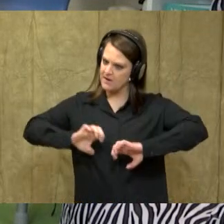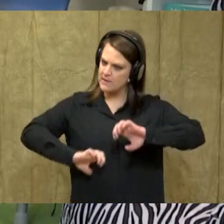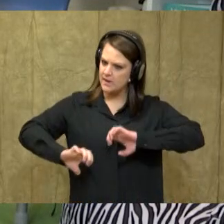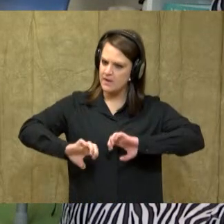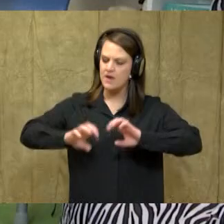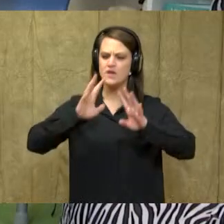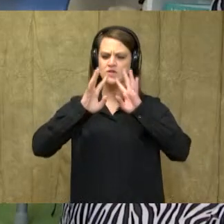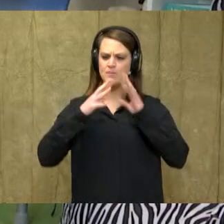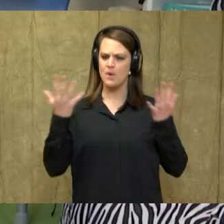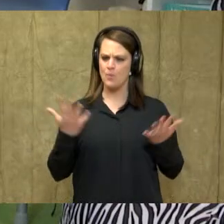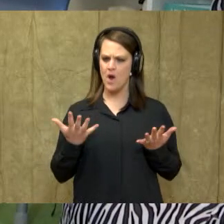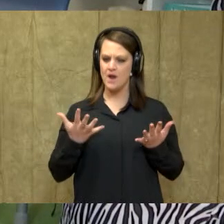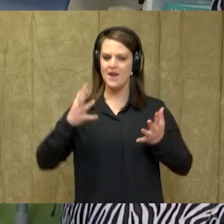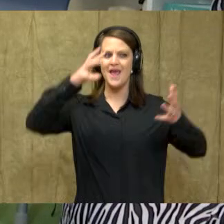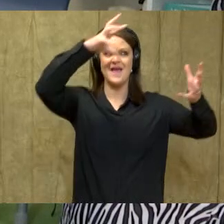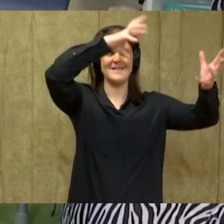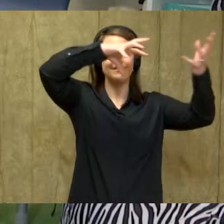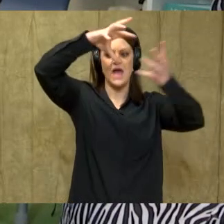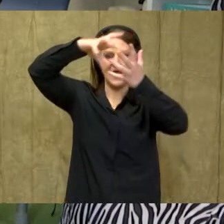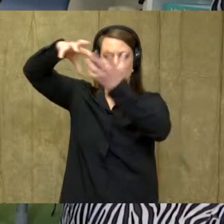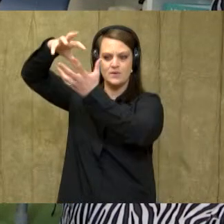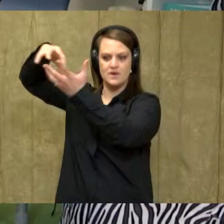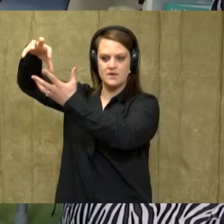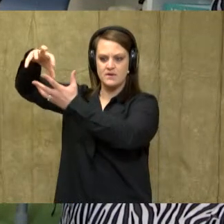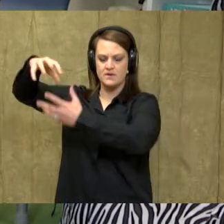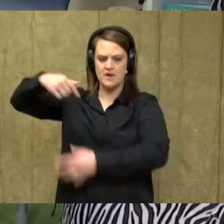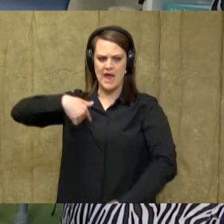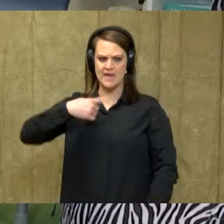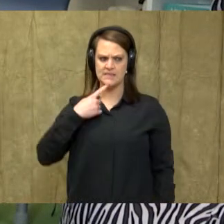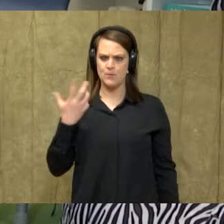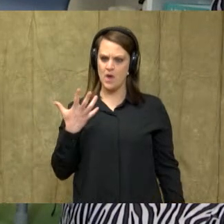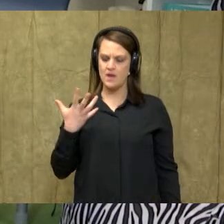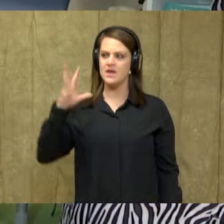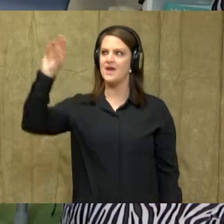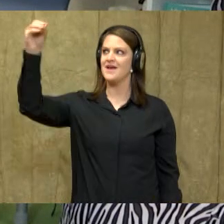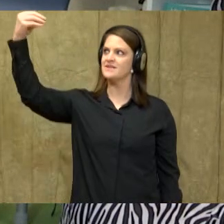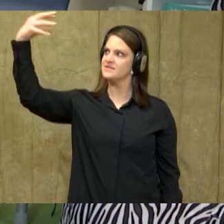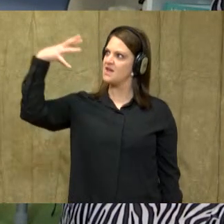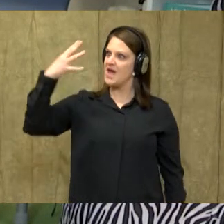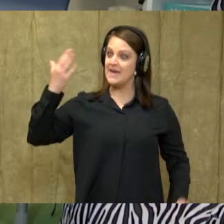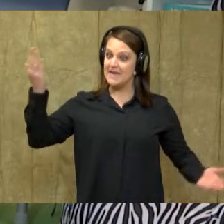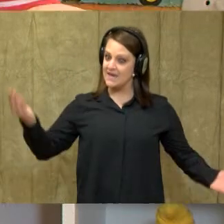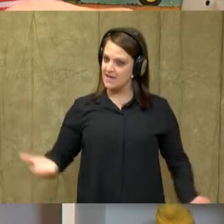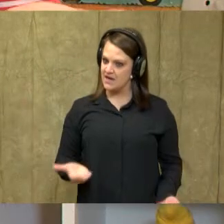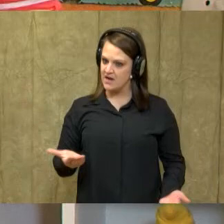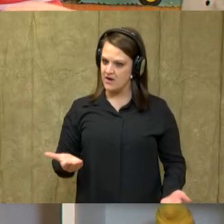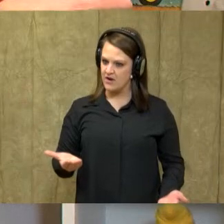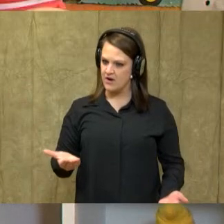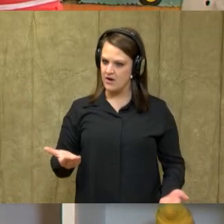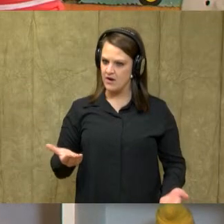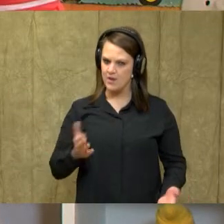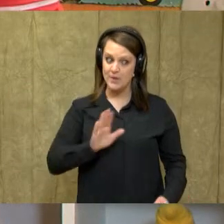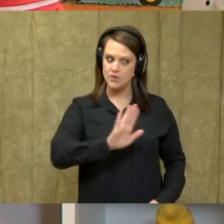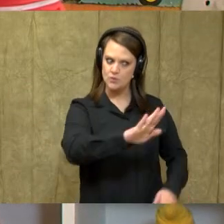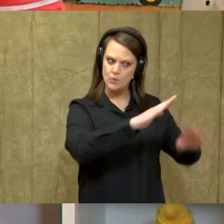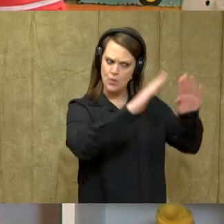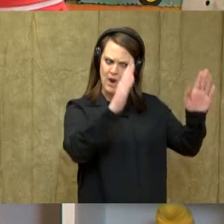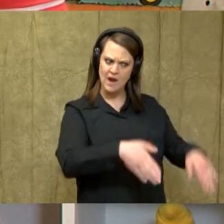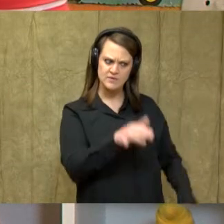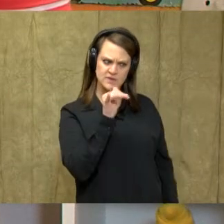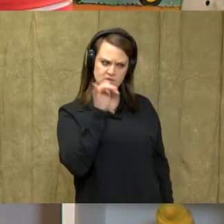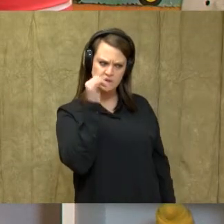about clouds. I said that it was sunshiny yesterday here. Do you remember how it looked outside at your house